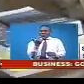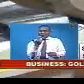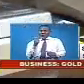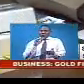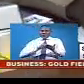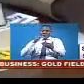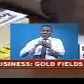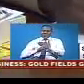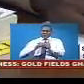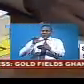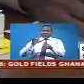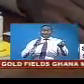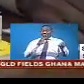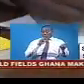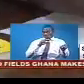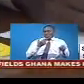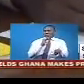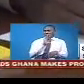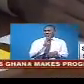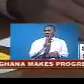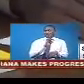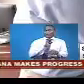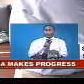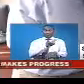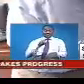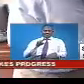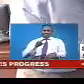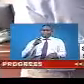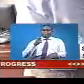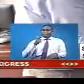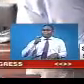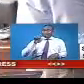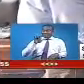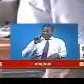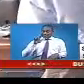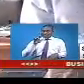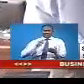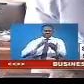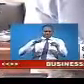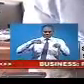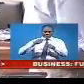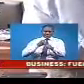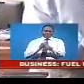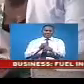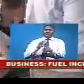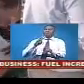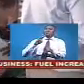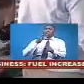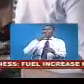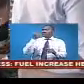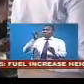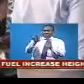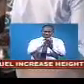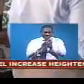12th and the 13th of March, and that of Accra between the 19th and the 23rd of March this year. The